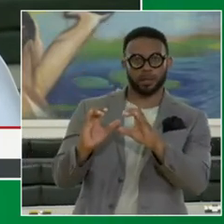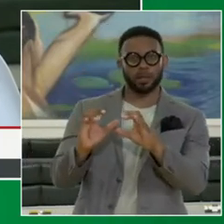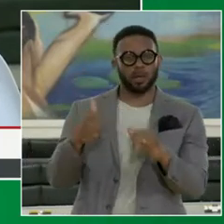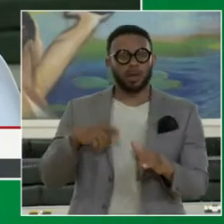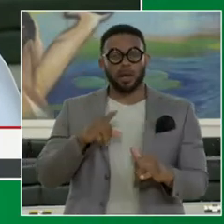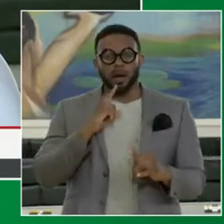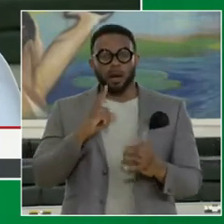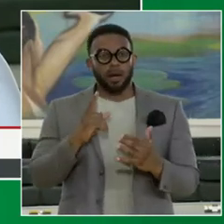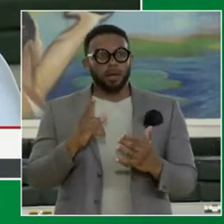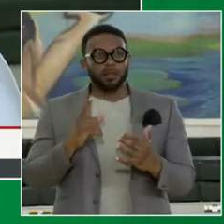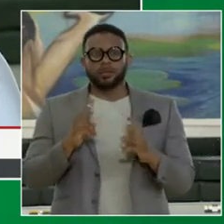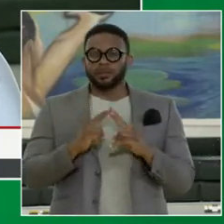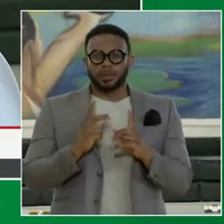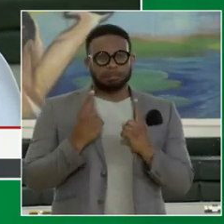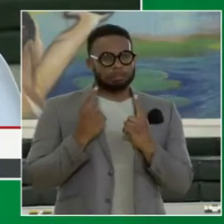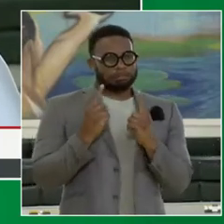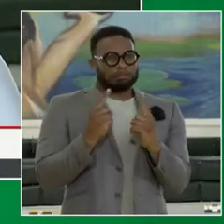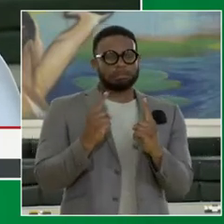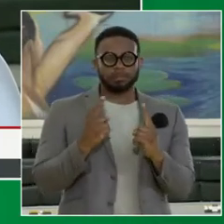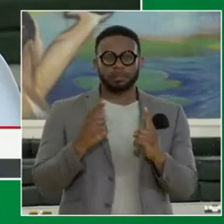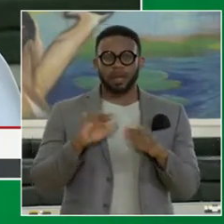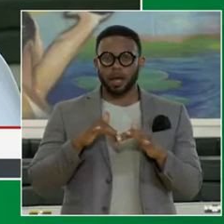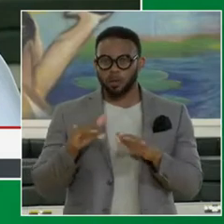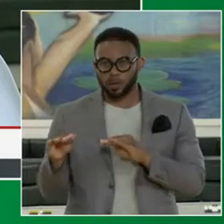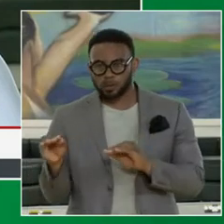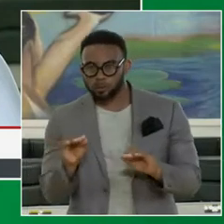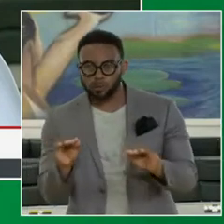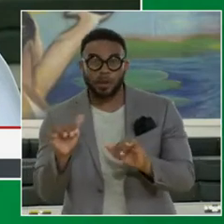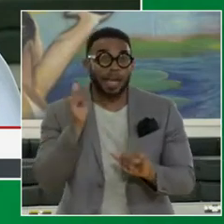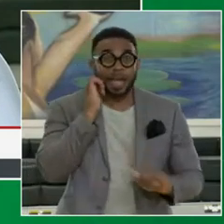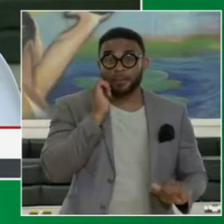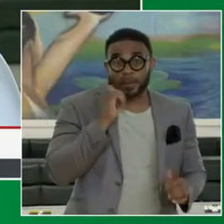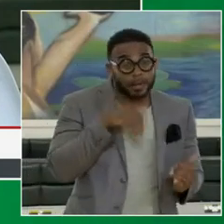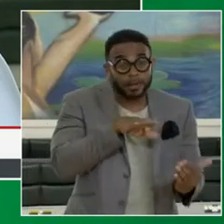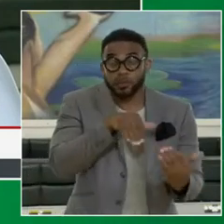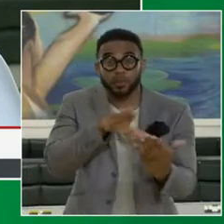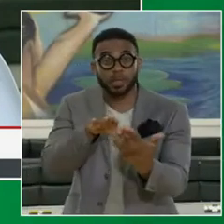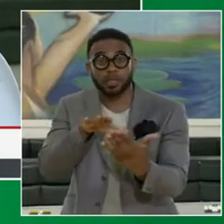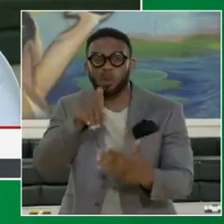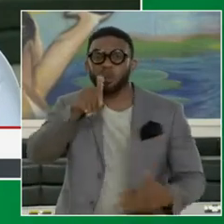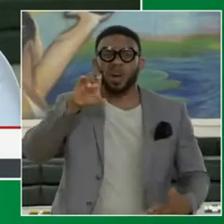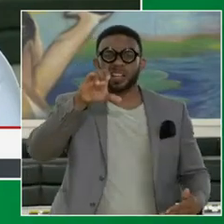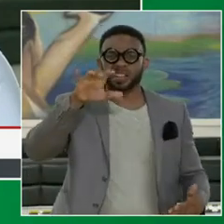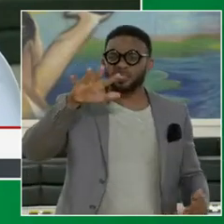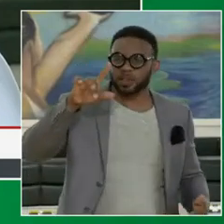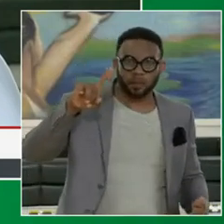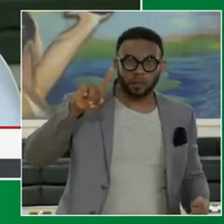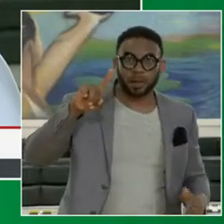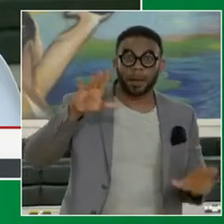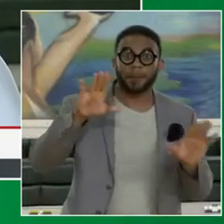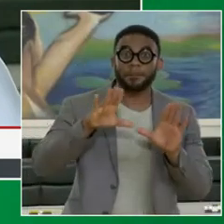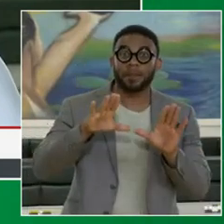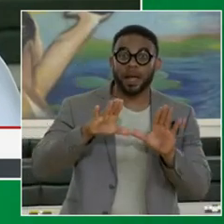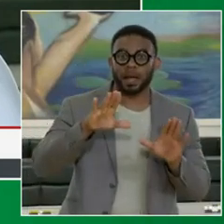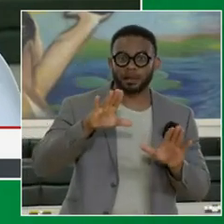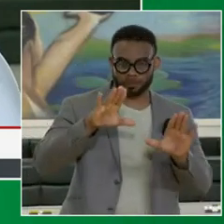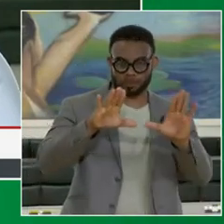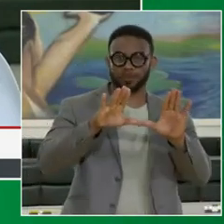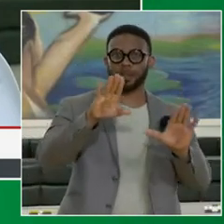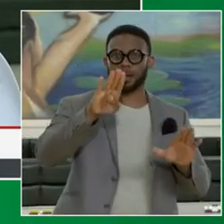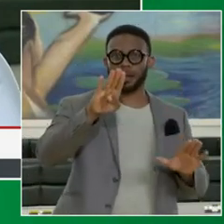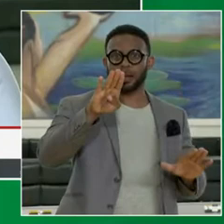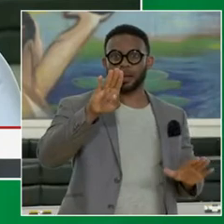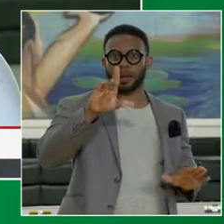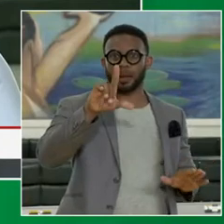we are very effective in the way that we move every day in addressing the 151 blocks that have been identified as the